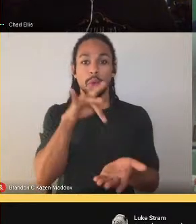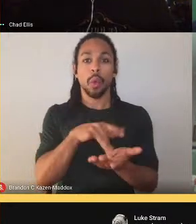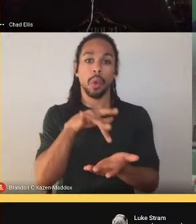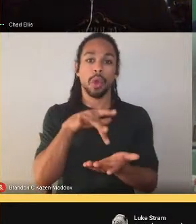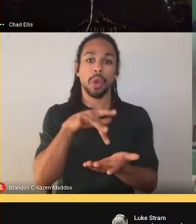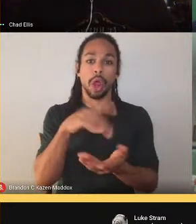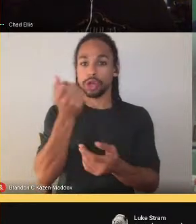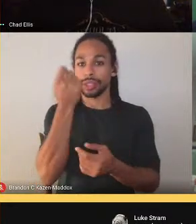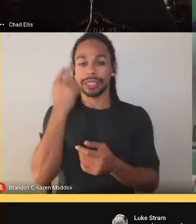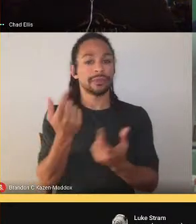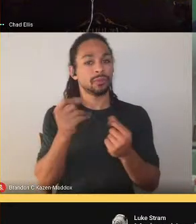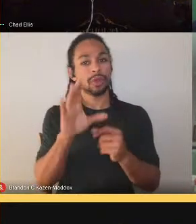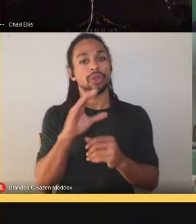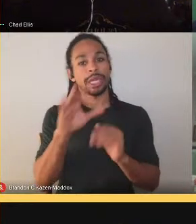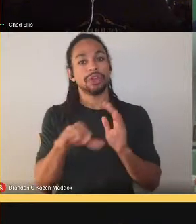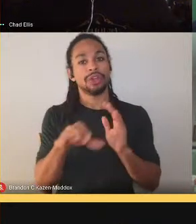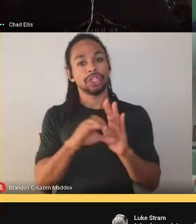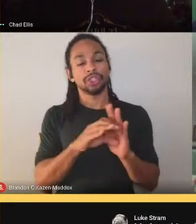but generally